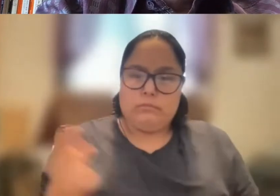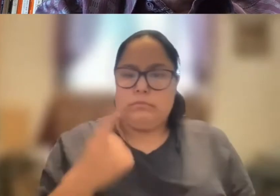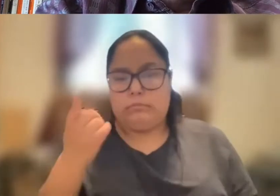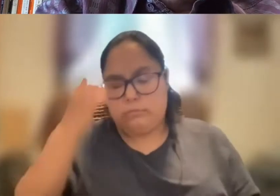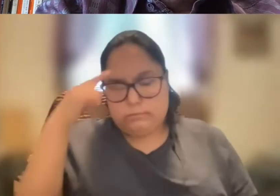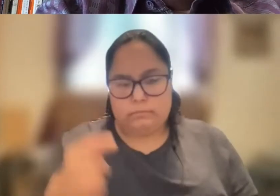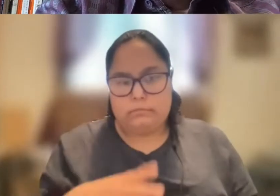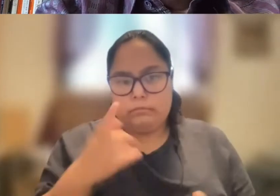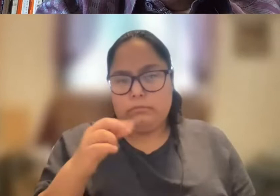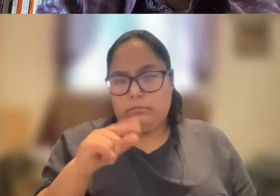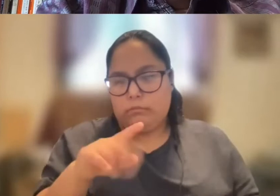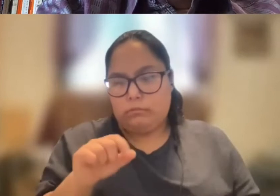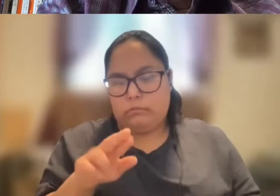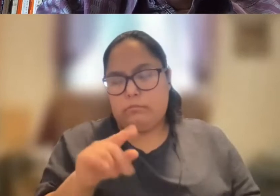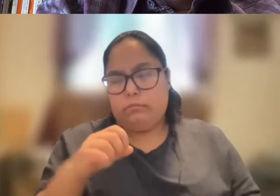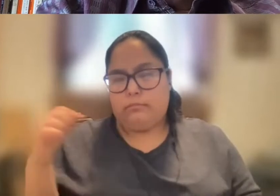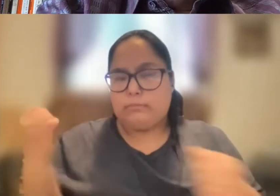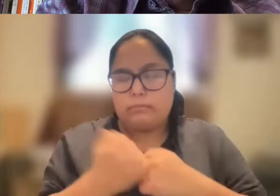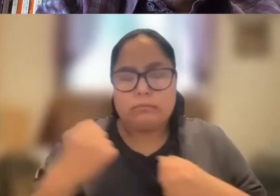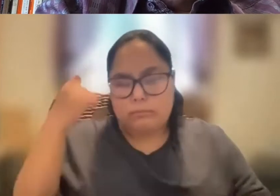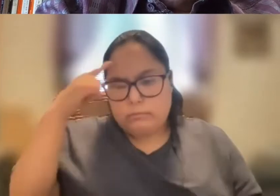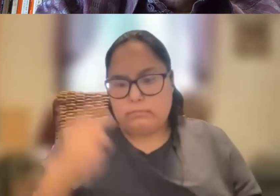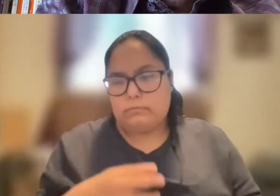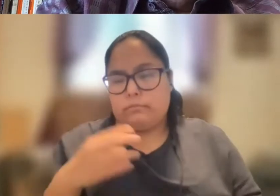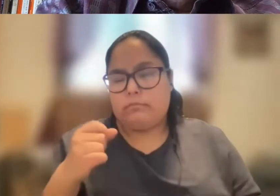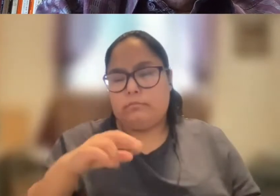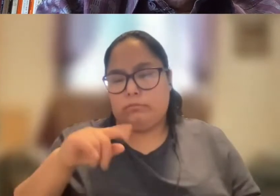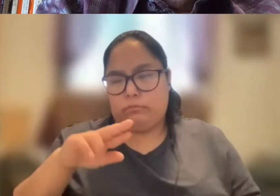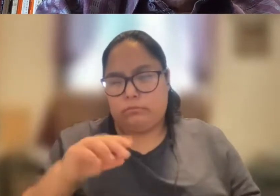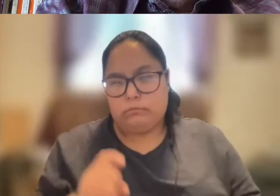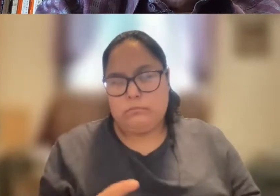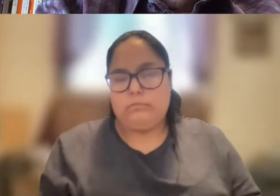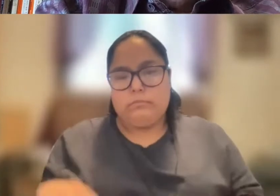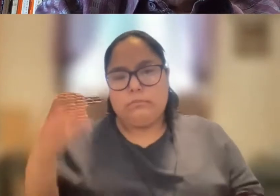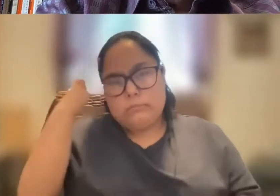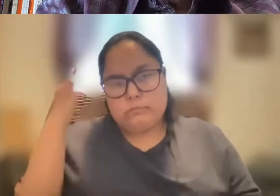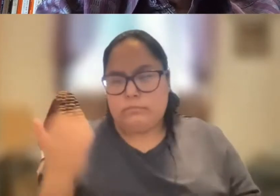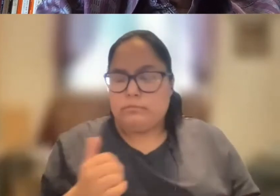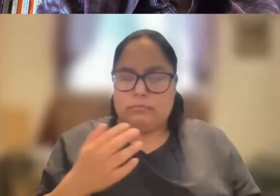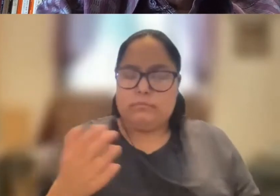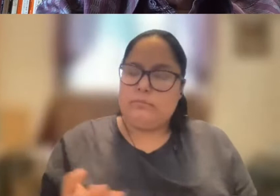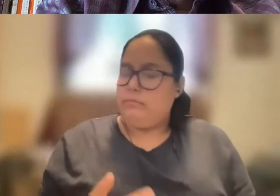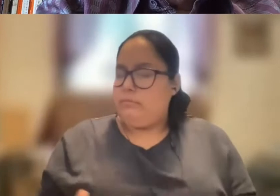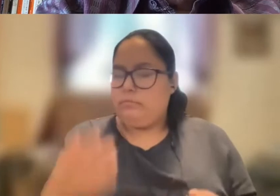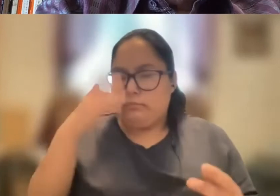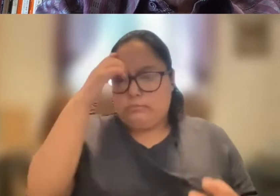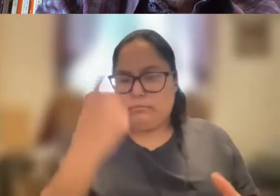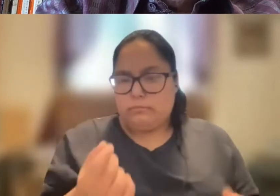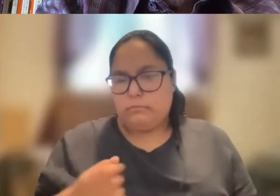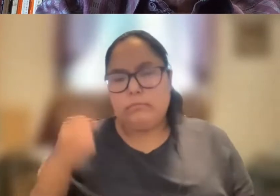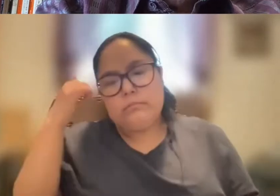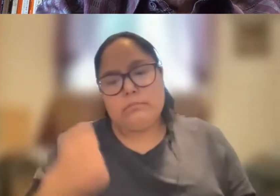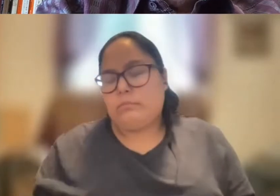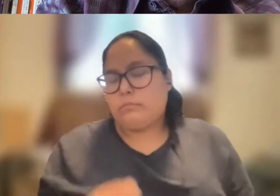I get tired of the fight. There are days when I just get so exhausted. I'm like, why am I even doing this? Like, I don't